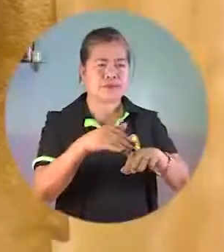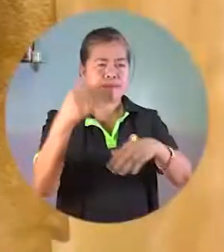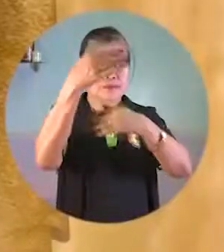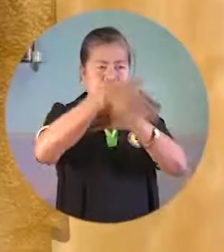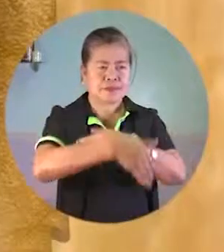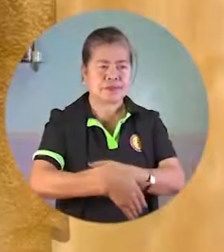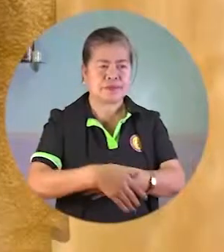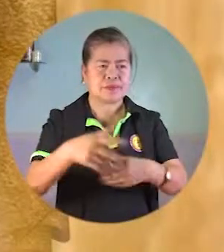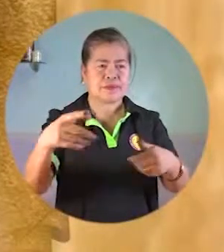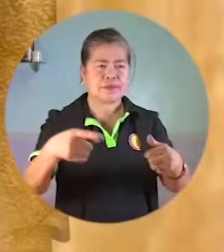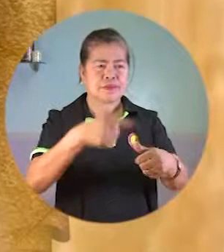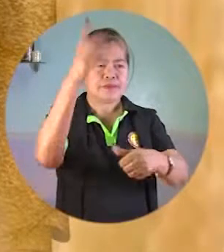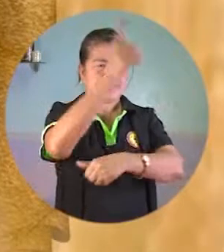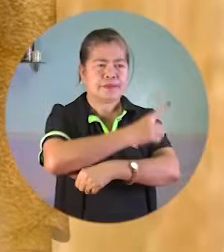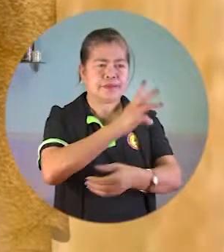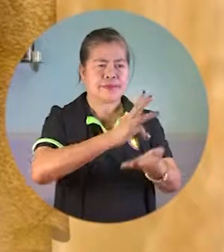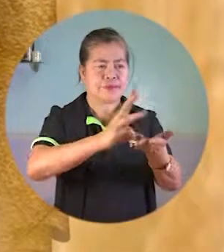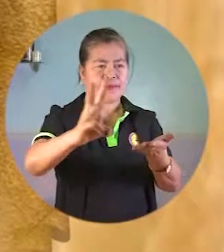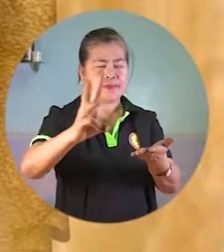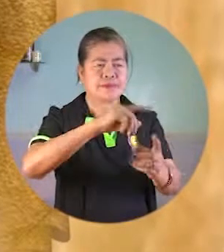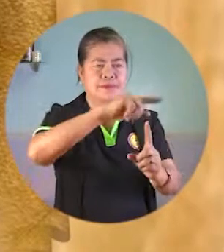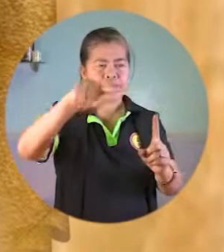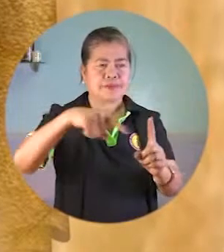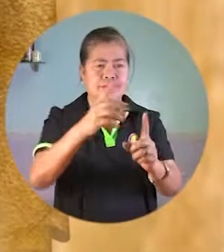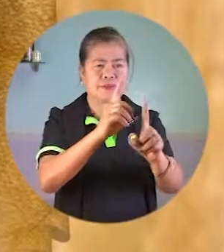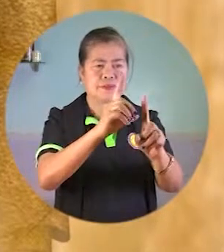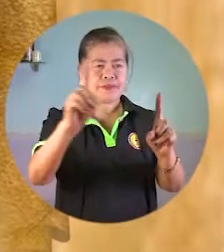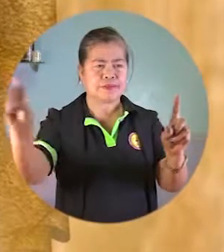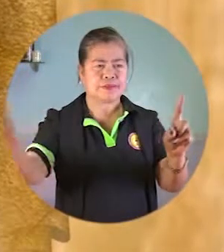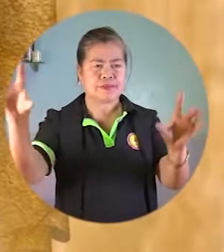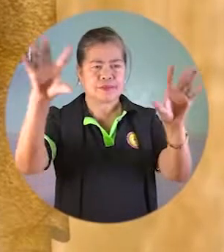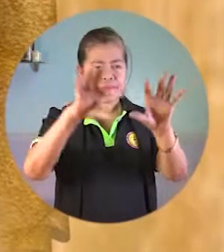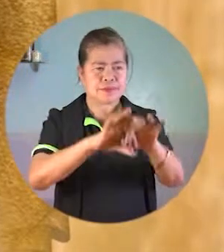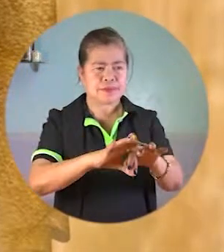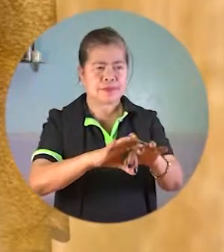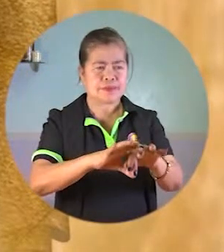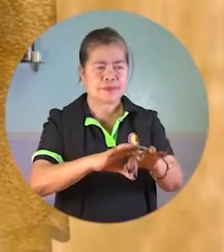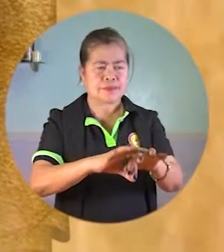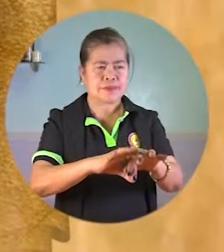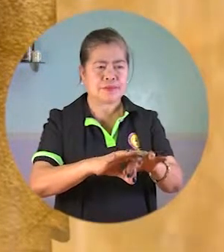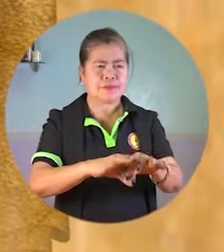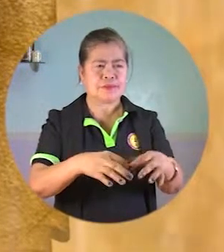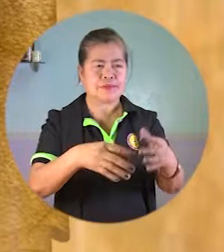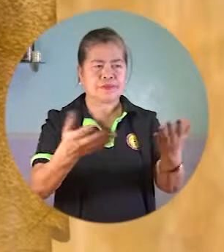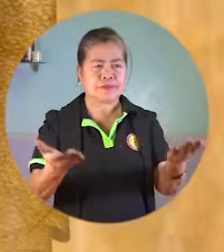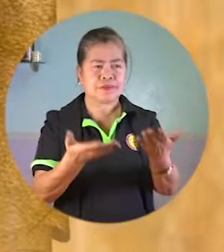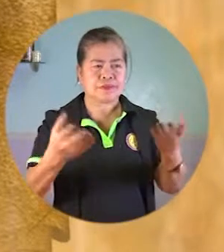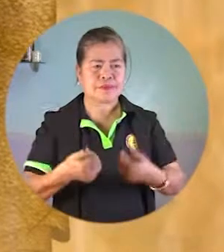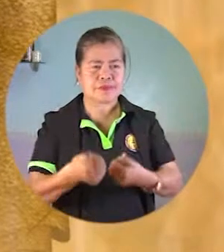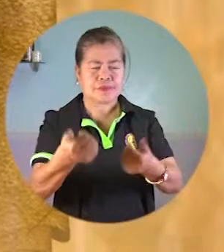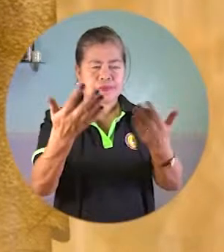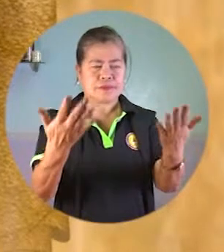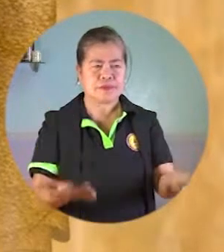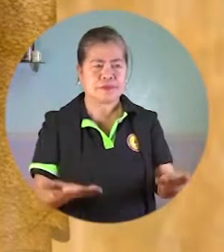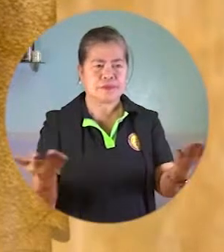On the evening of that first day of the week, when the doors were locked, where the